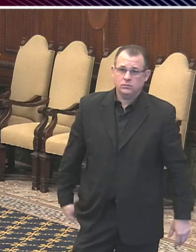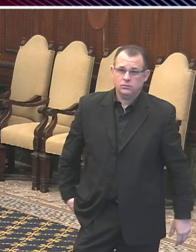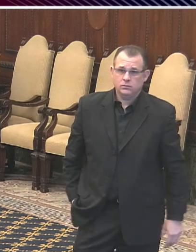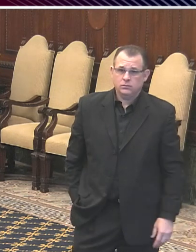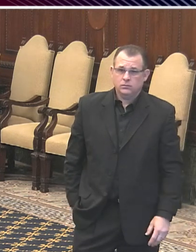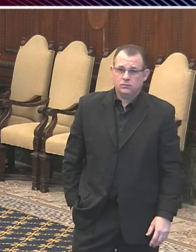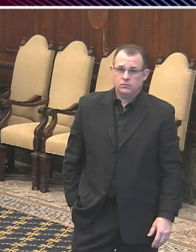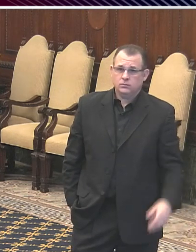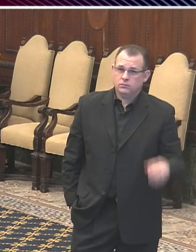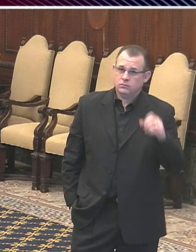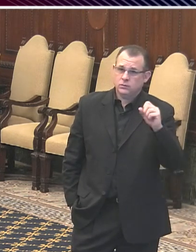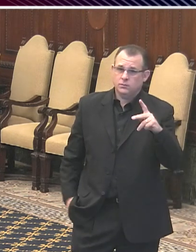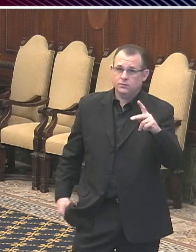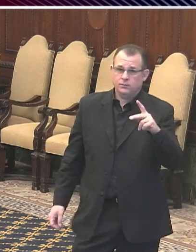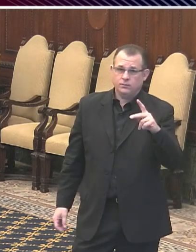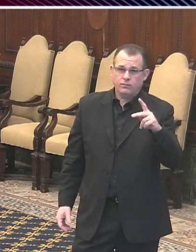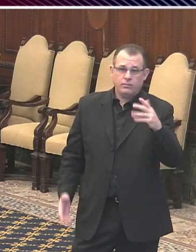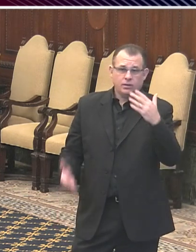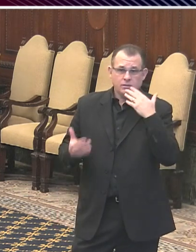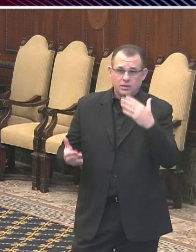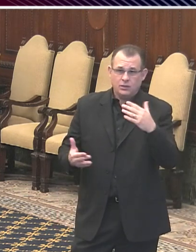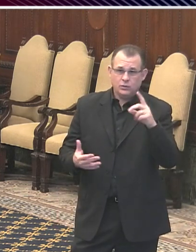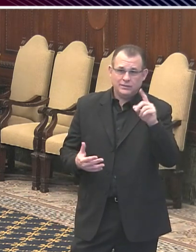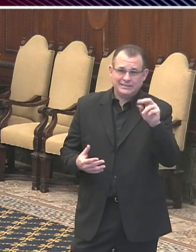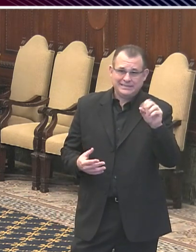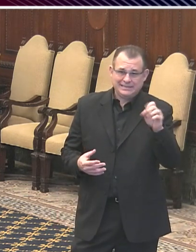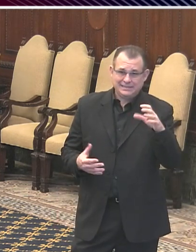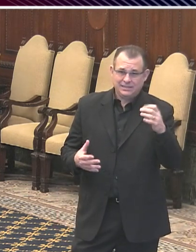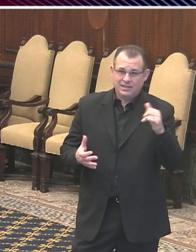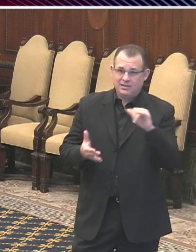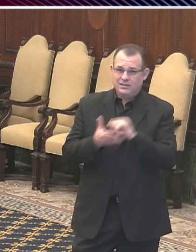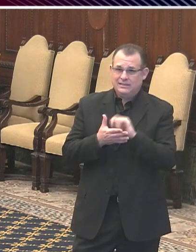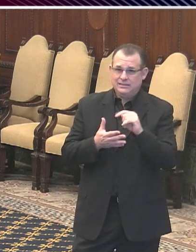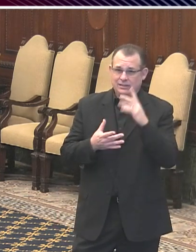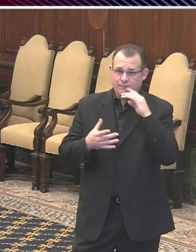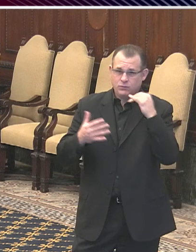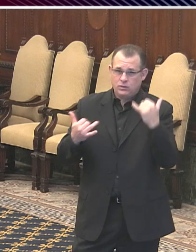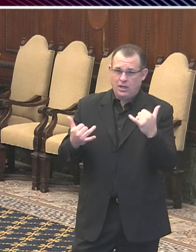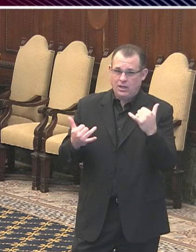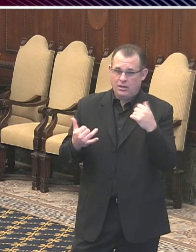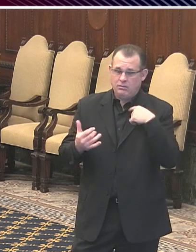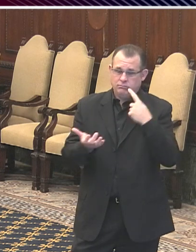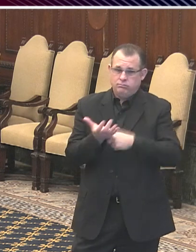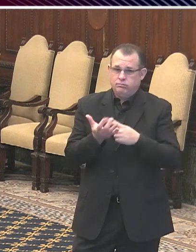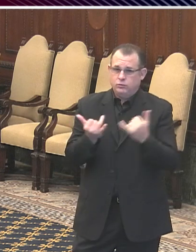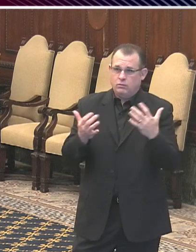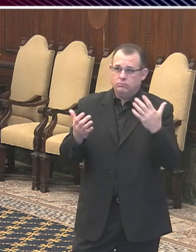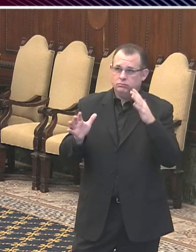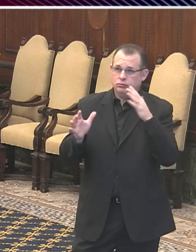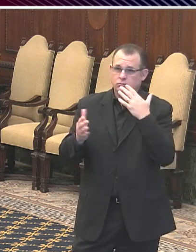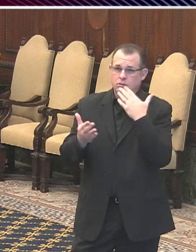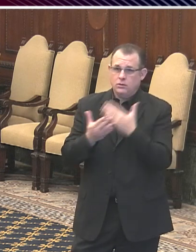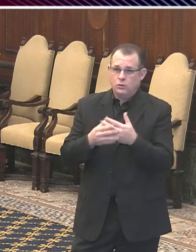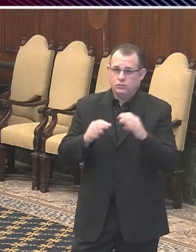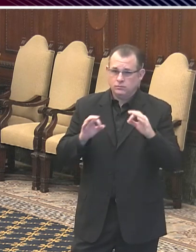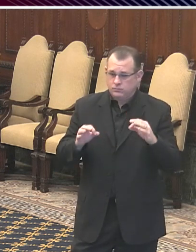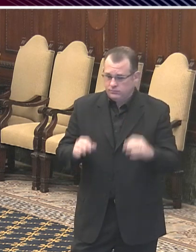Okay, thank you, Denise. And that concludes our daily briefing for today. Thank you all. Thank you.